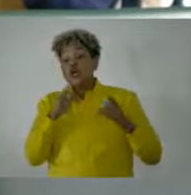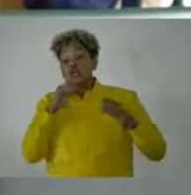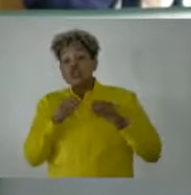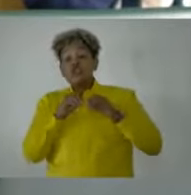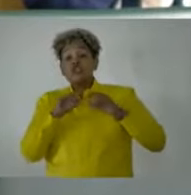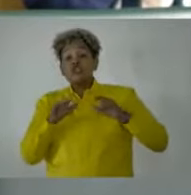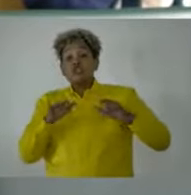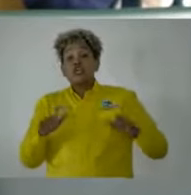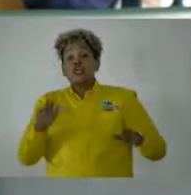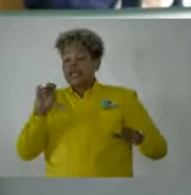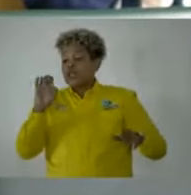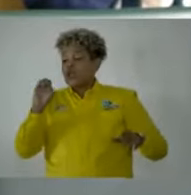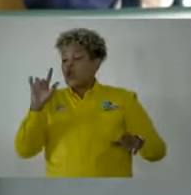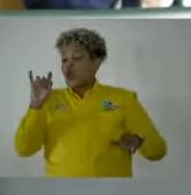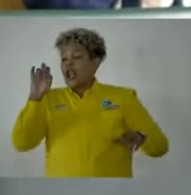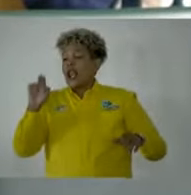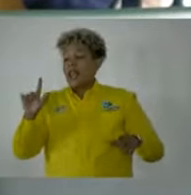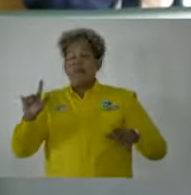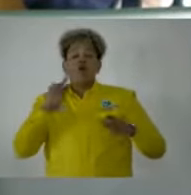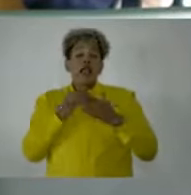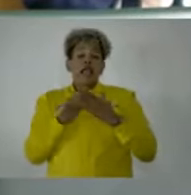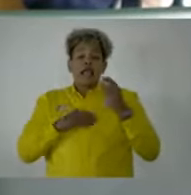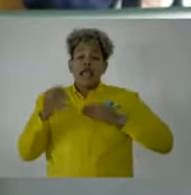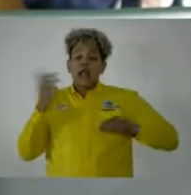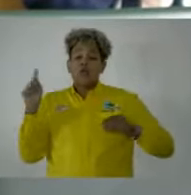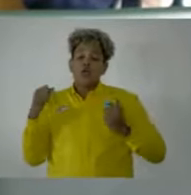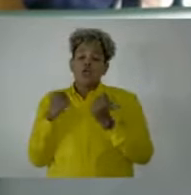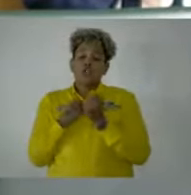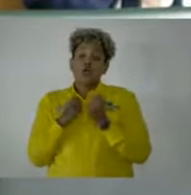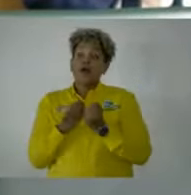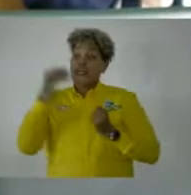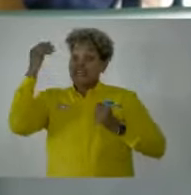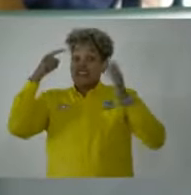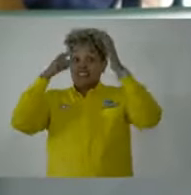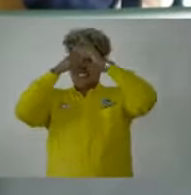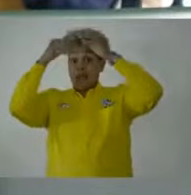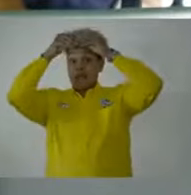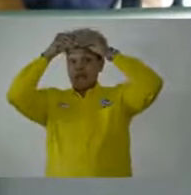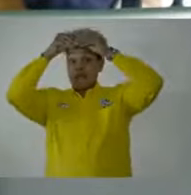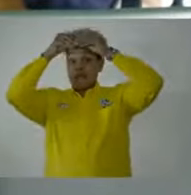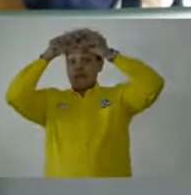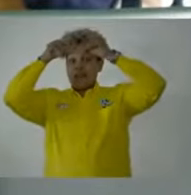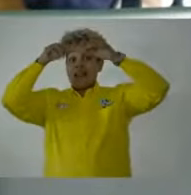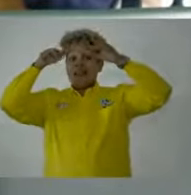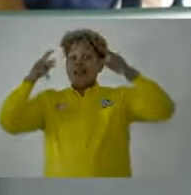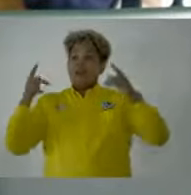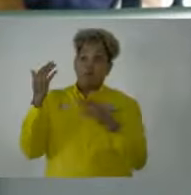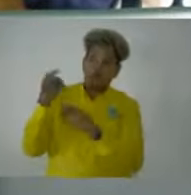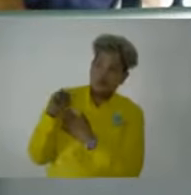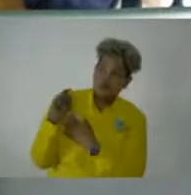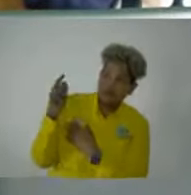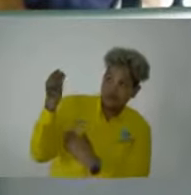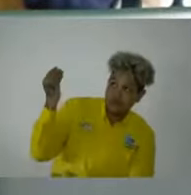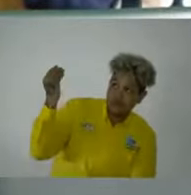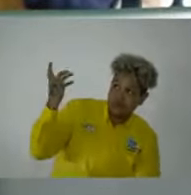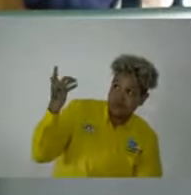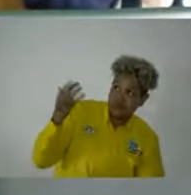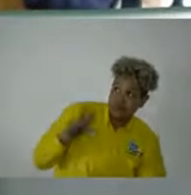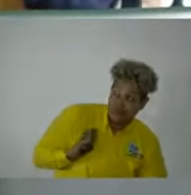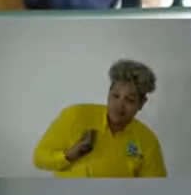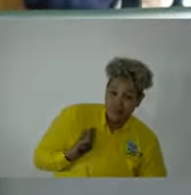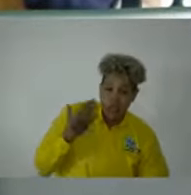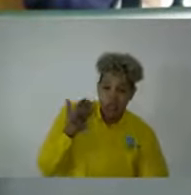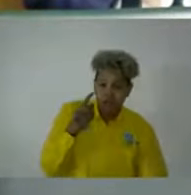trickle-down neoliberal economics, where support is given at the top of the economy and people must wait for prosperity to trickle down to